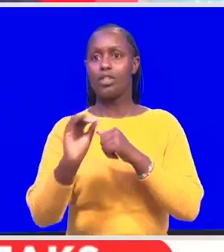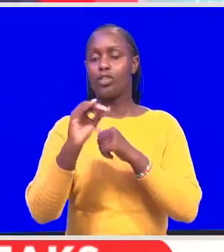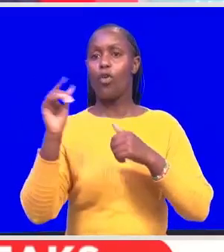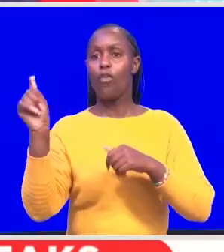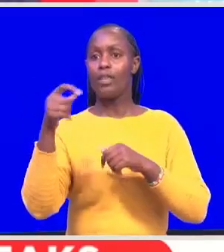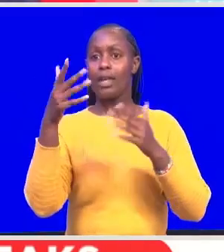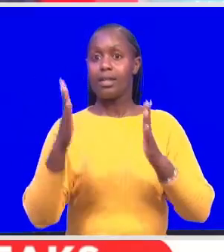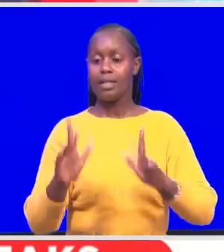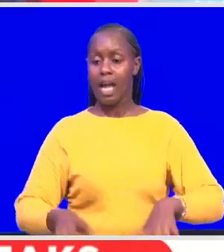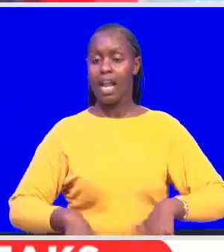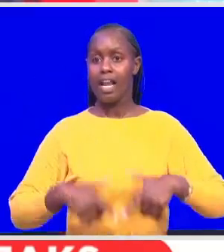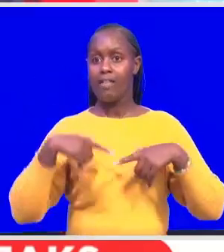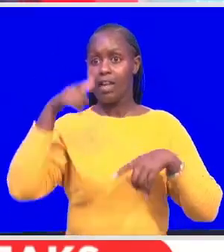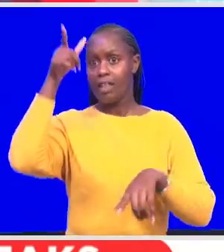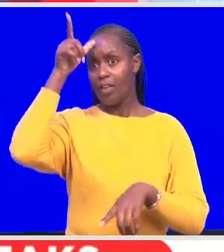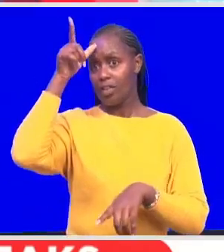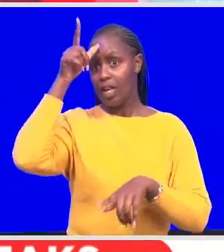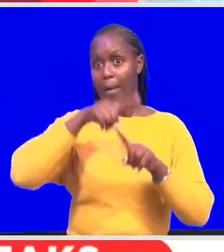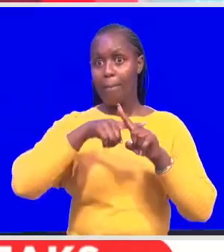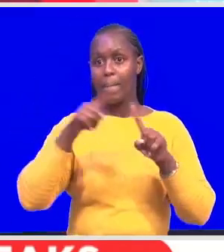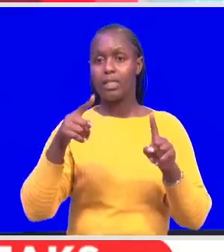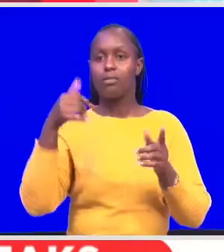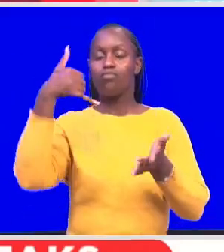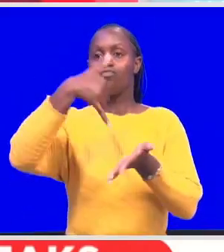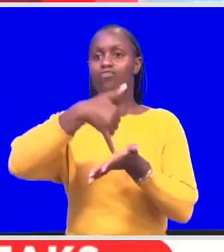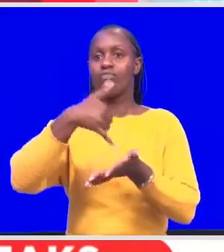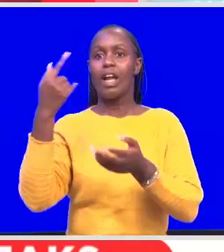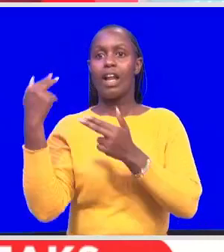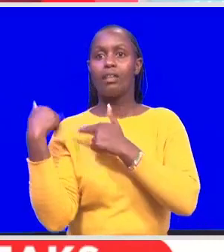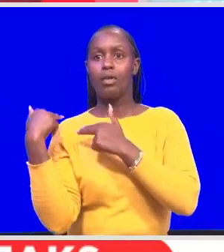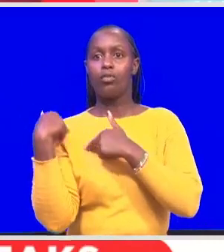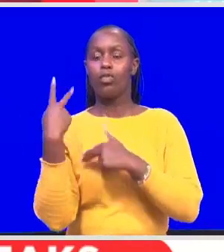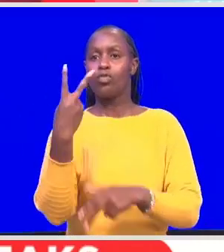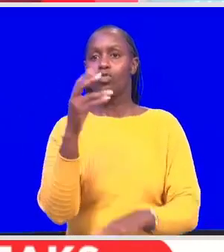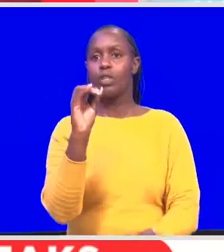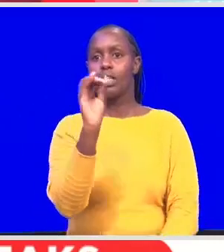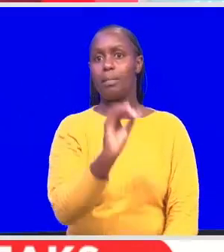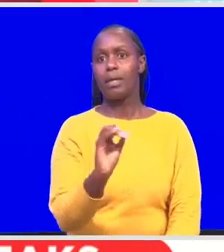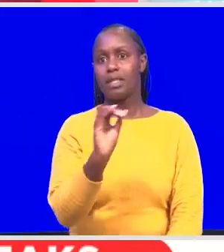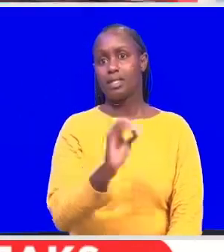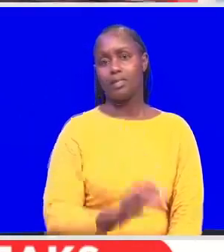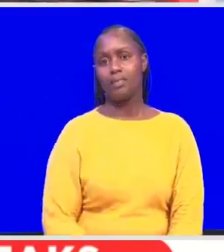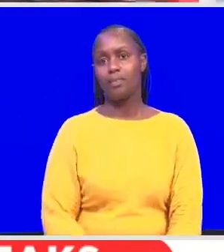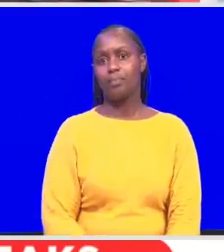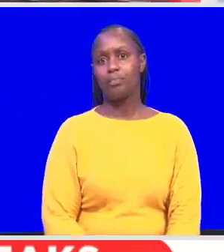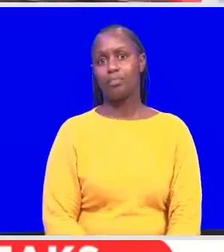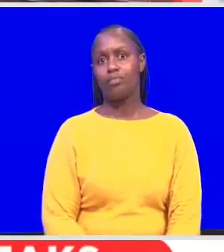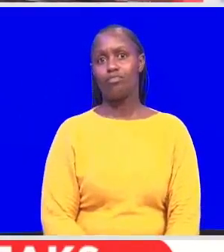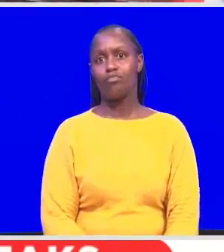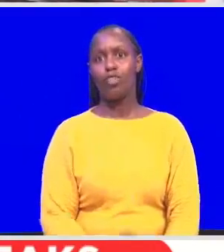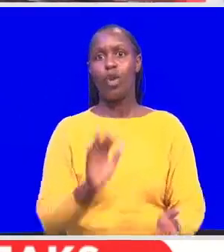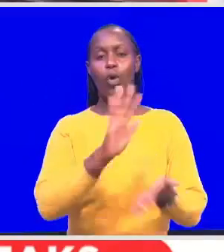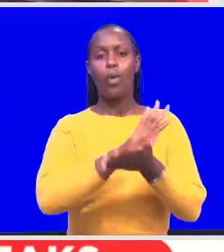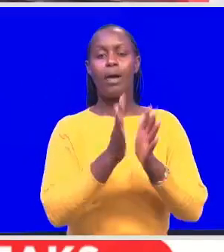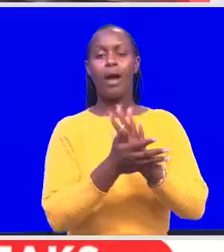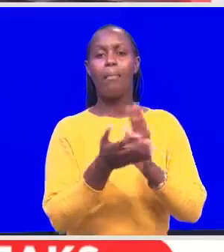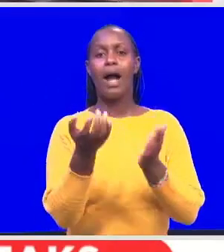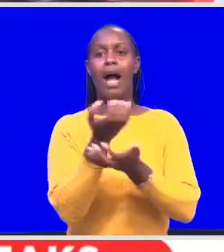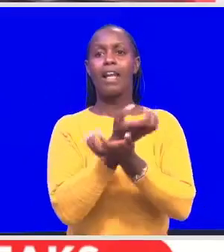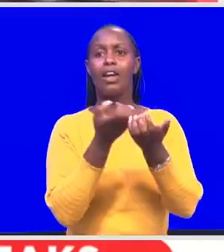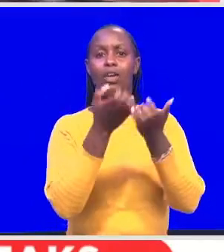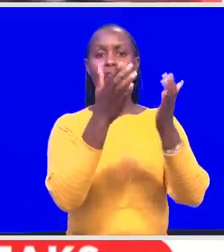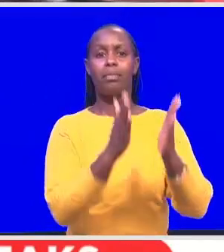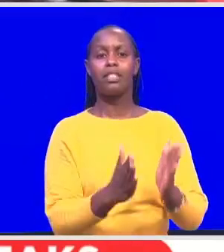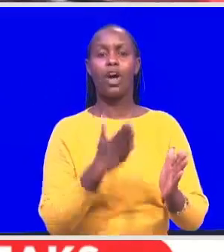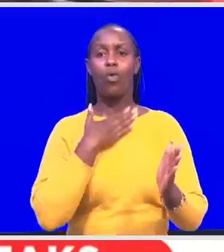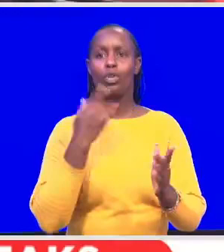Yet it is accounting for only 20% of our GDP. You've turned into an economist. Allow me to translate some of the jargon